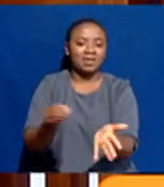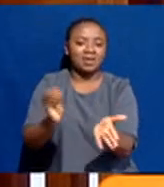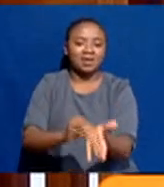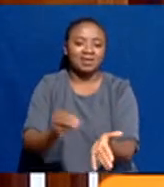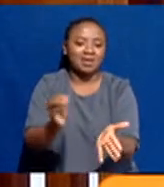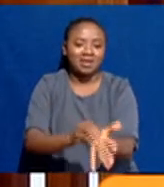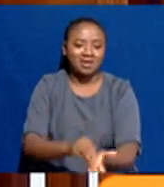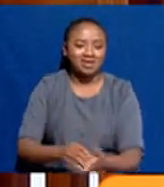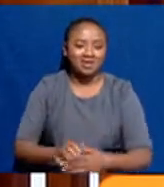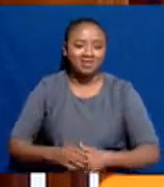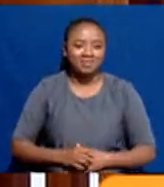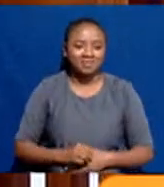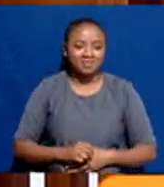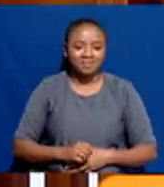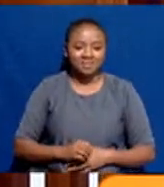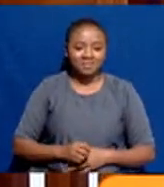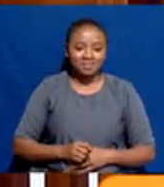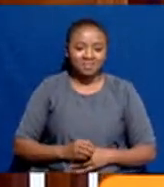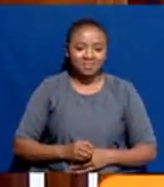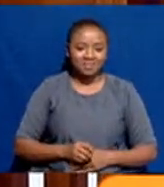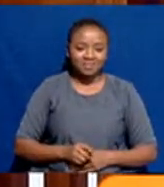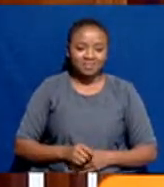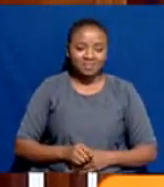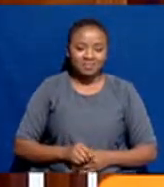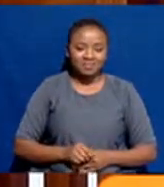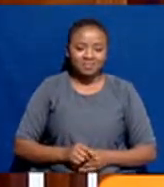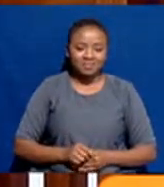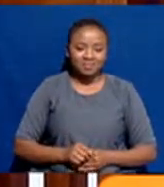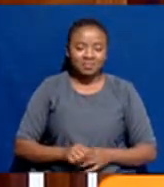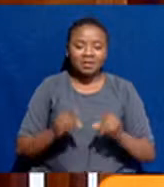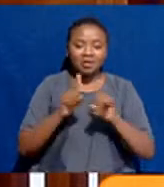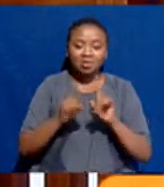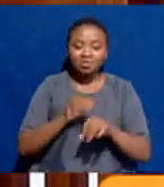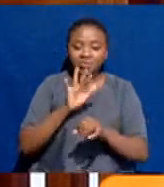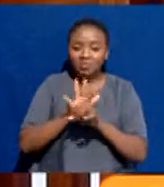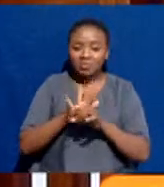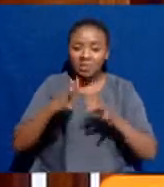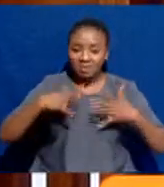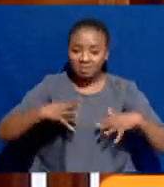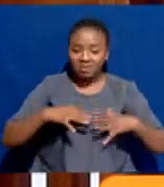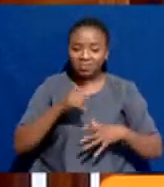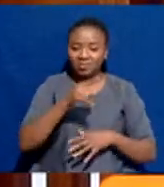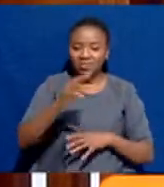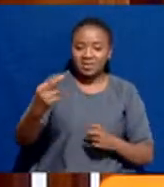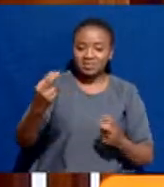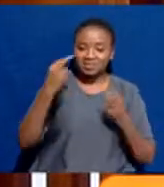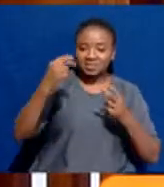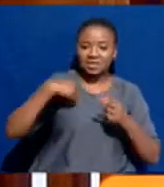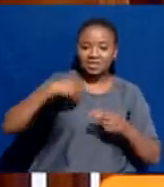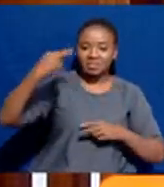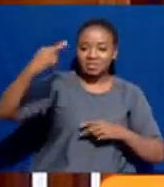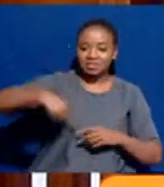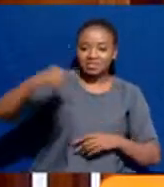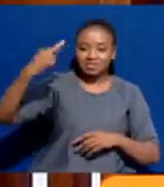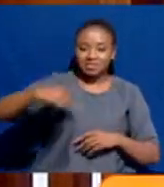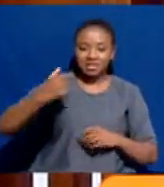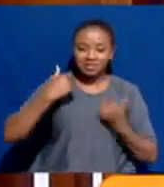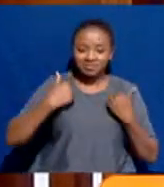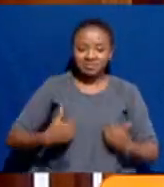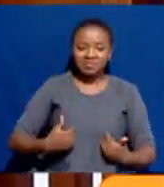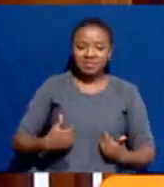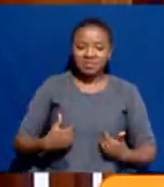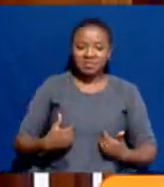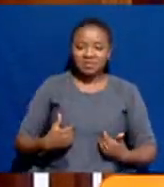And a lot of people, these people ask these questions. It's like they judge me on the basis of